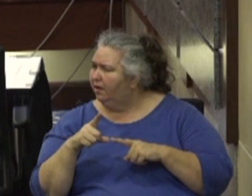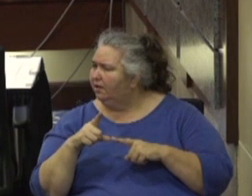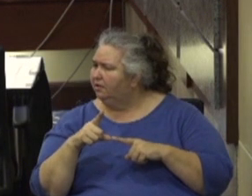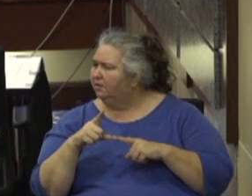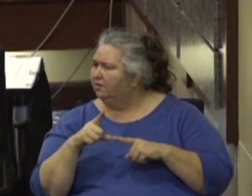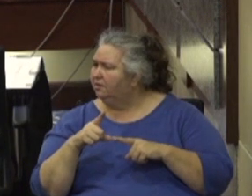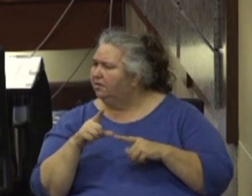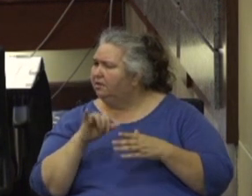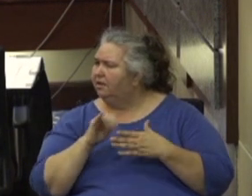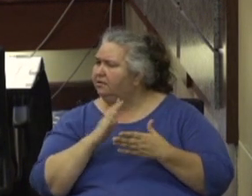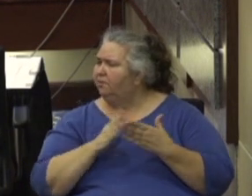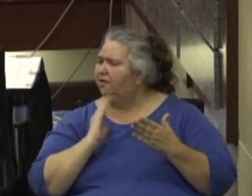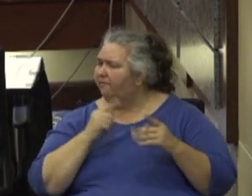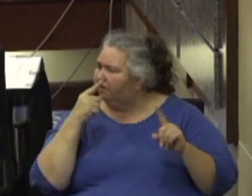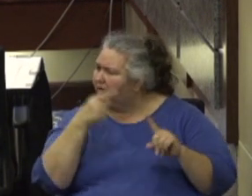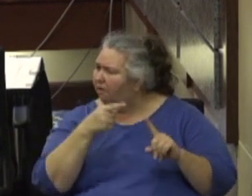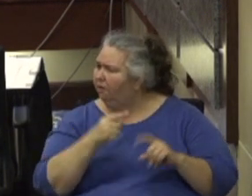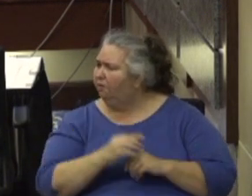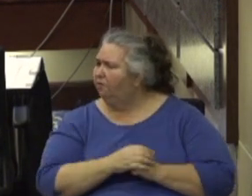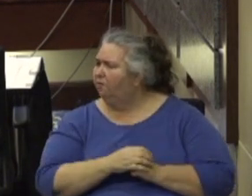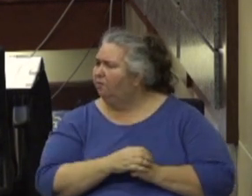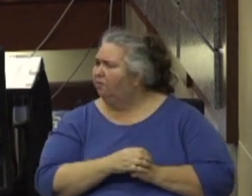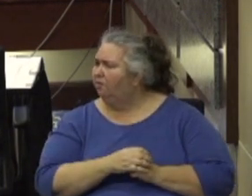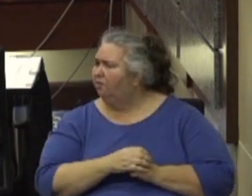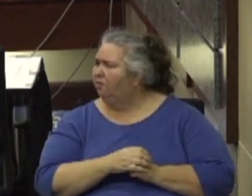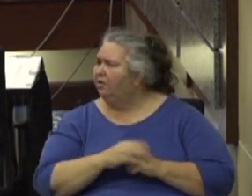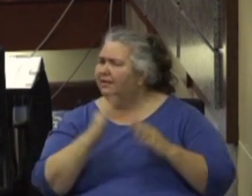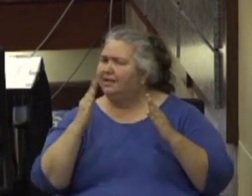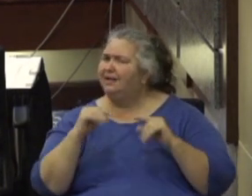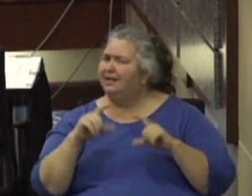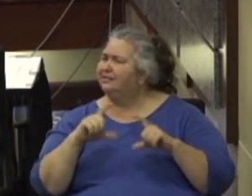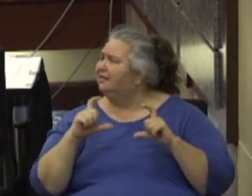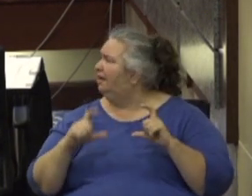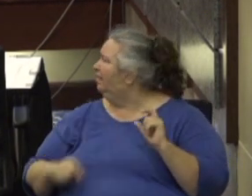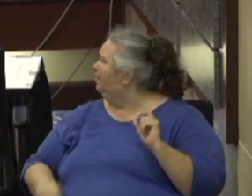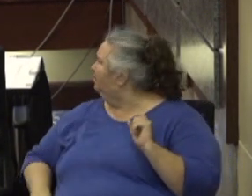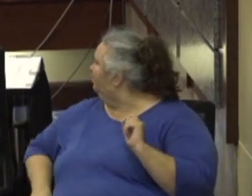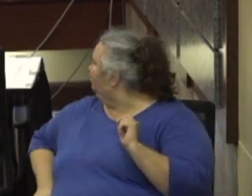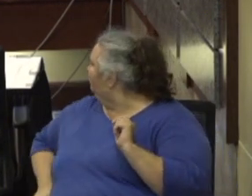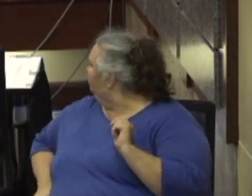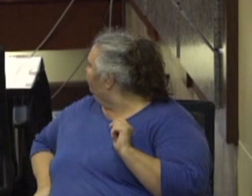That's part of our goal here. Next slide.